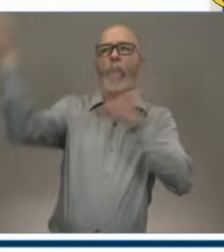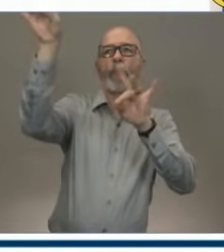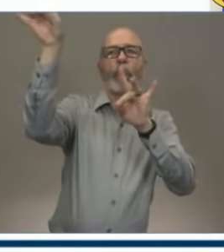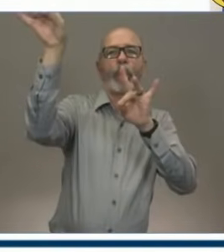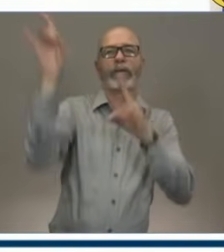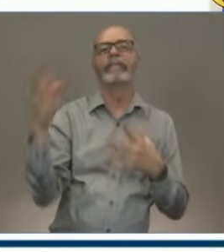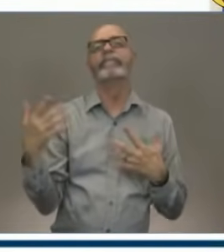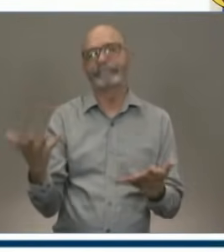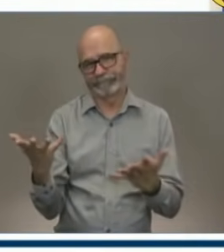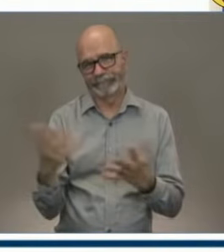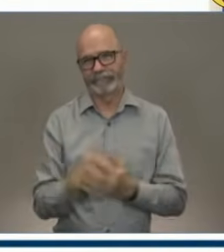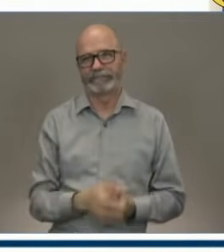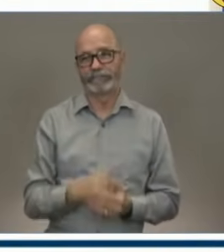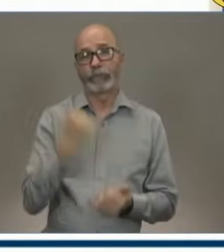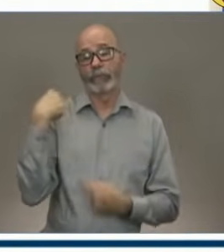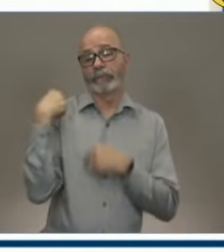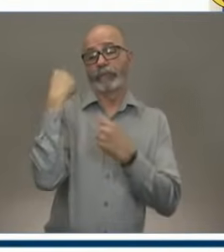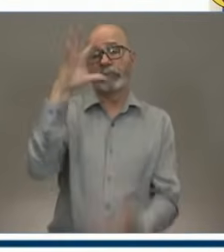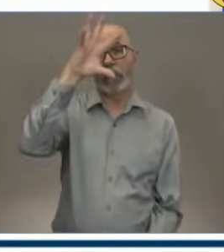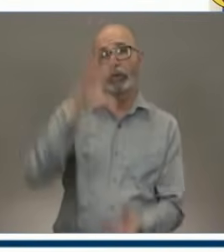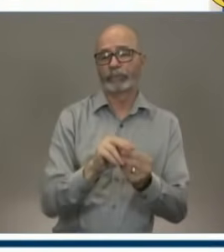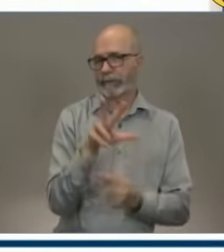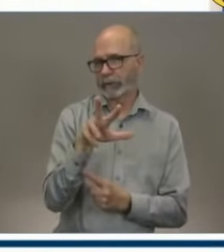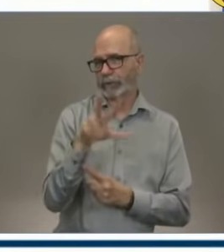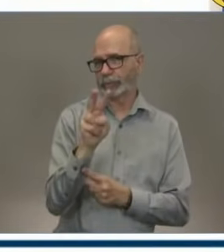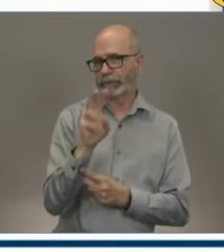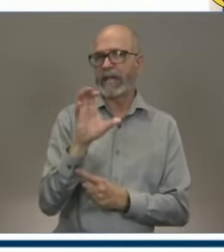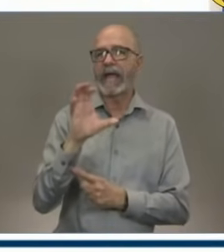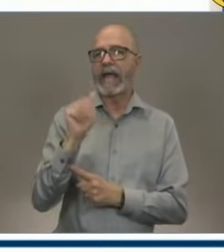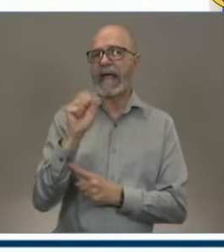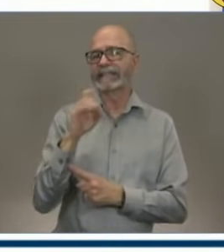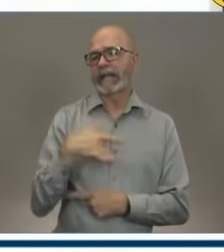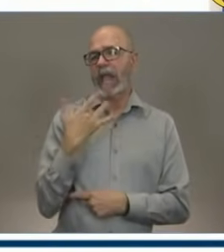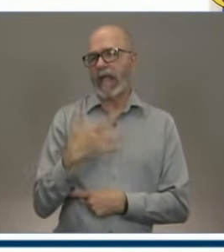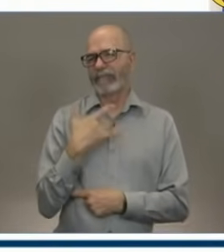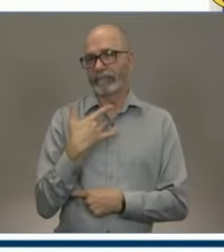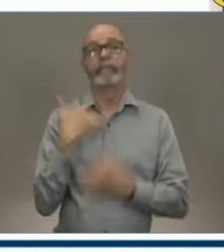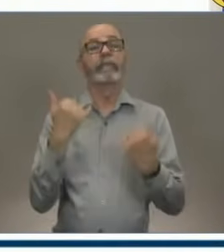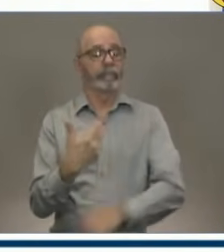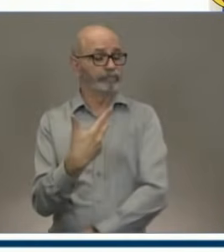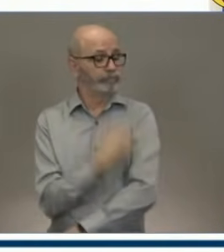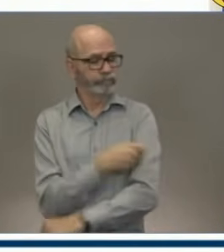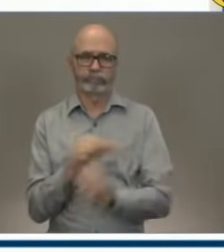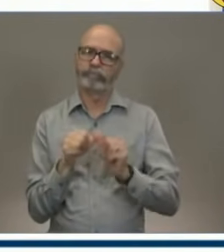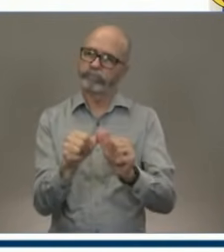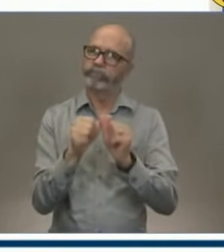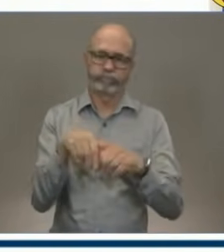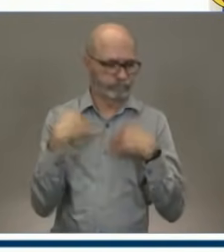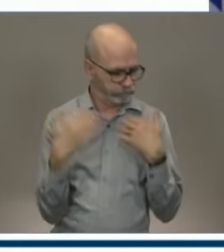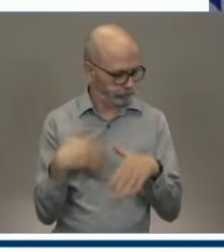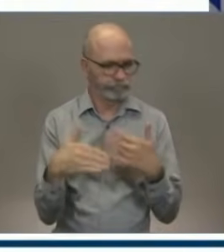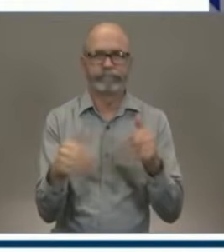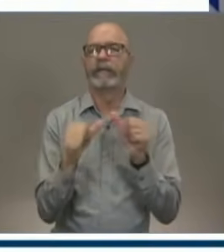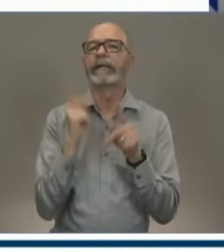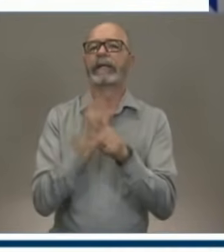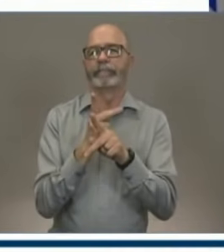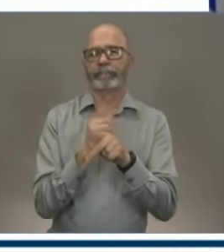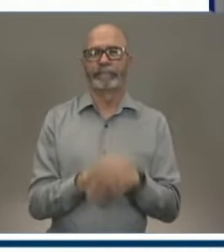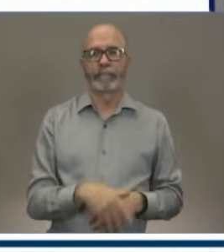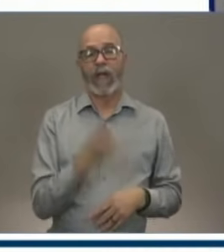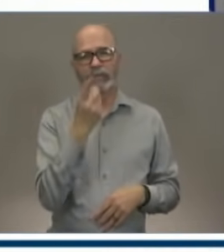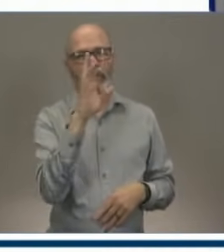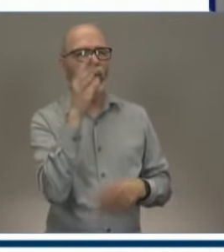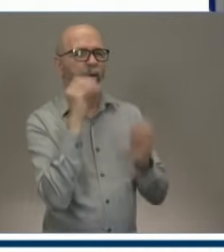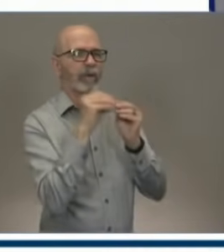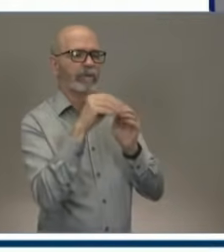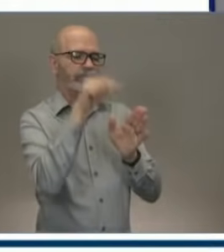in our province. Our vaccination program continues to roll out, and Dr. Strang will have more details on that for you. But I can tell you, as at the end of